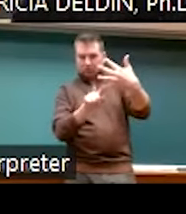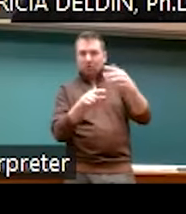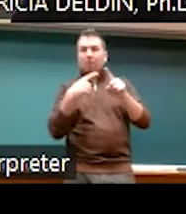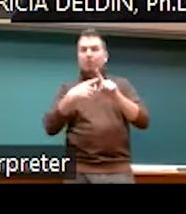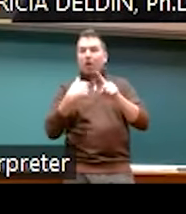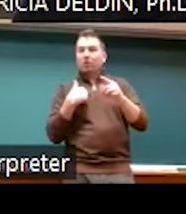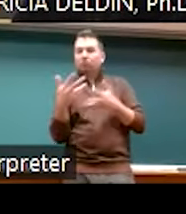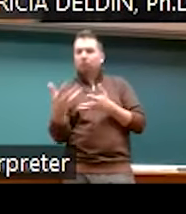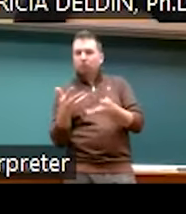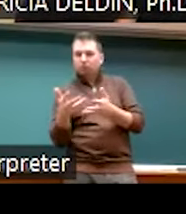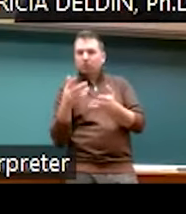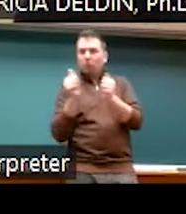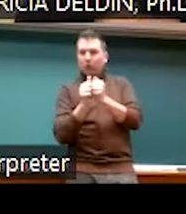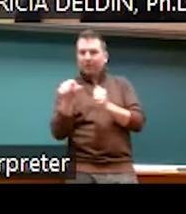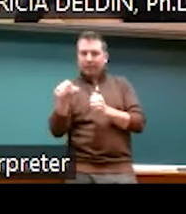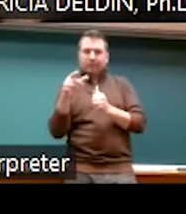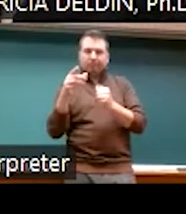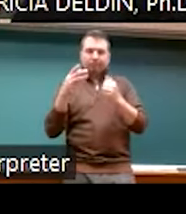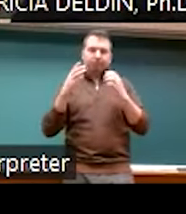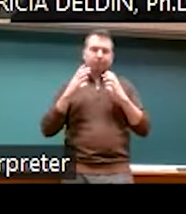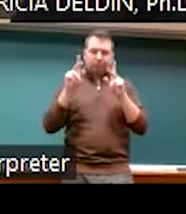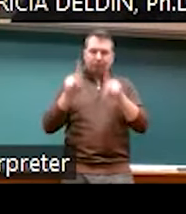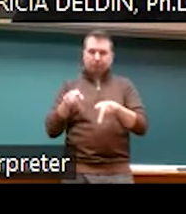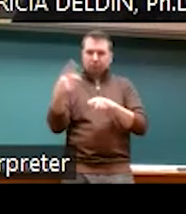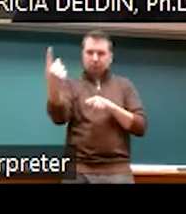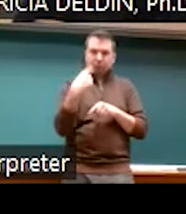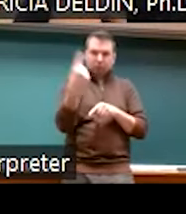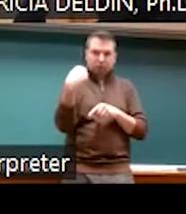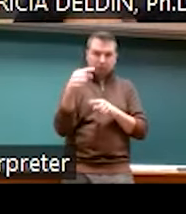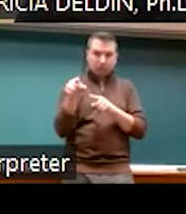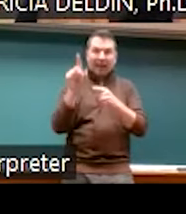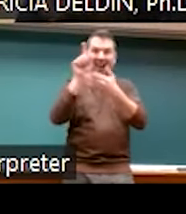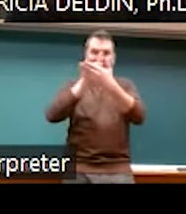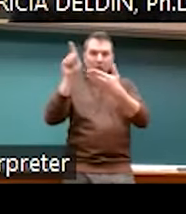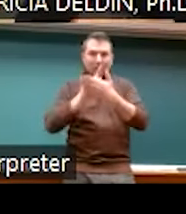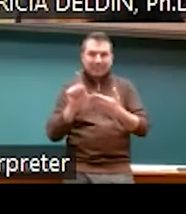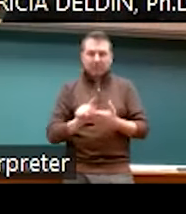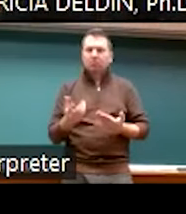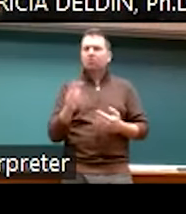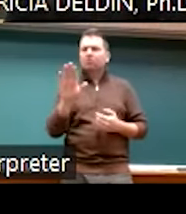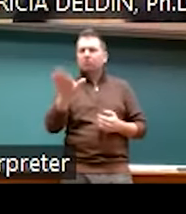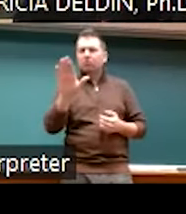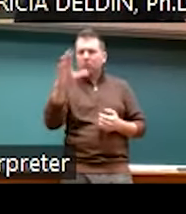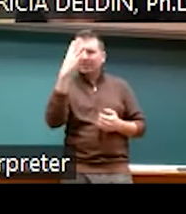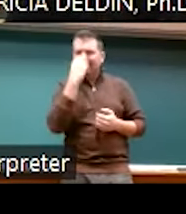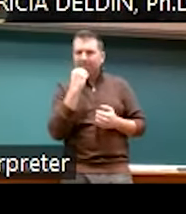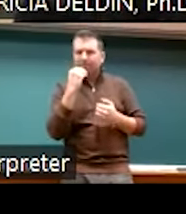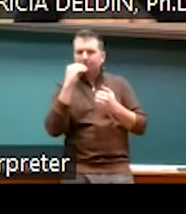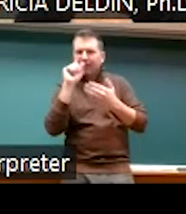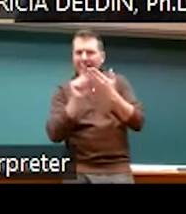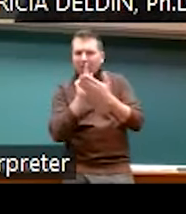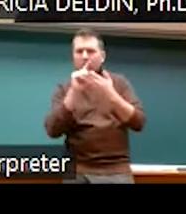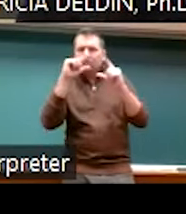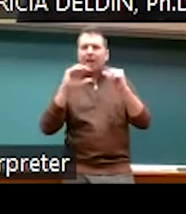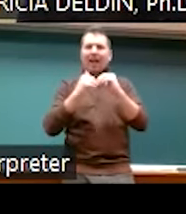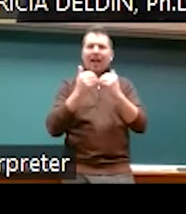track week by week measures of things that we care about, like how there's their sleep, how are their relationships, how's their negative mood, and